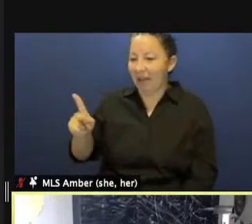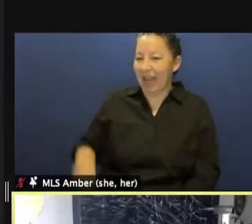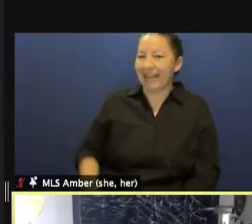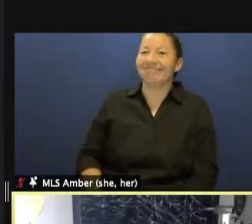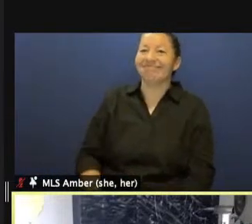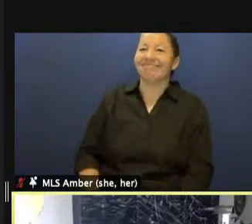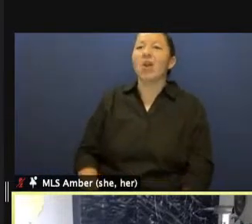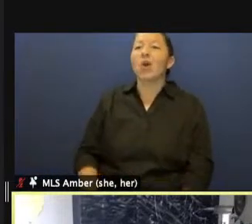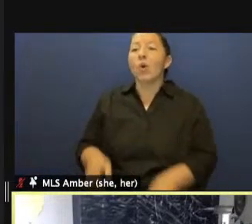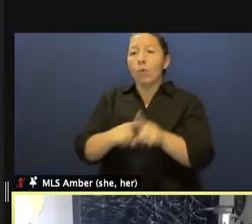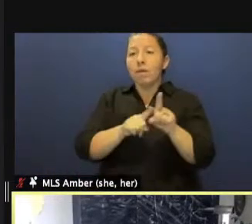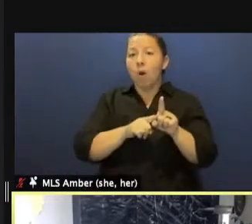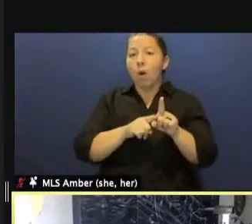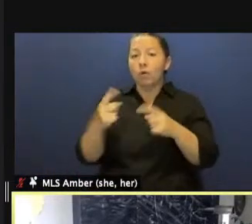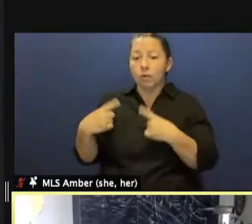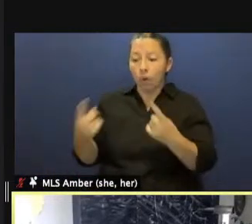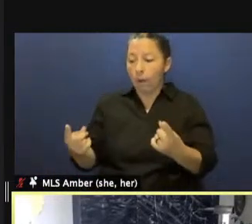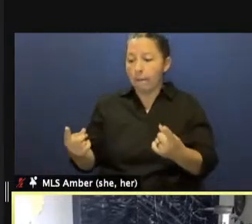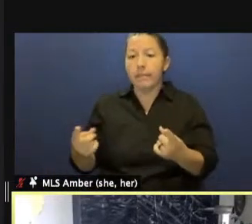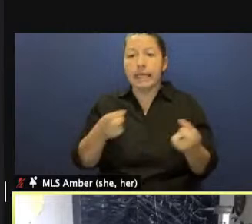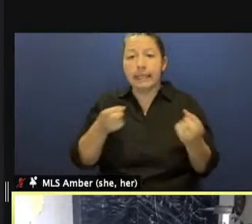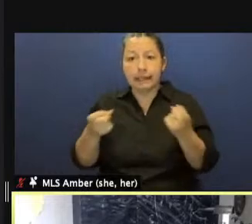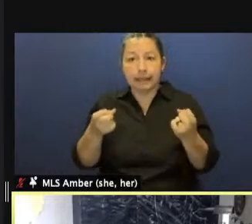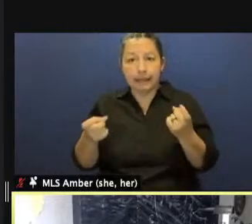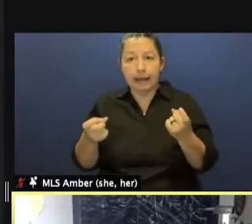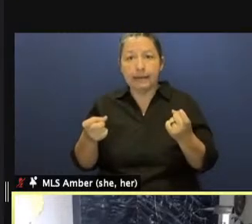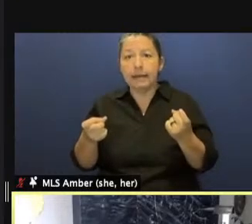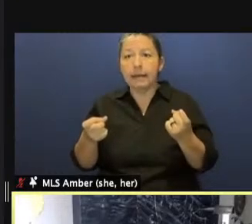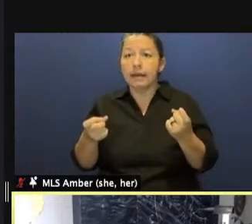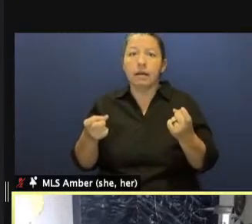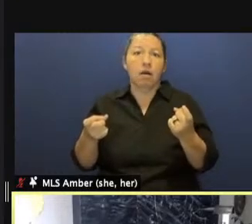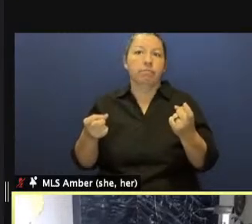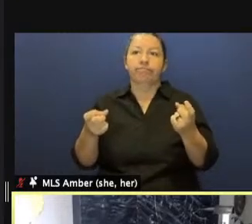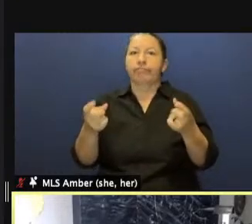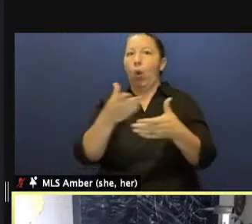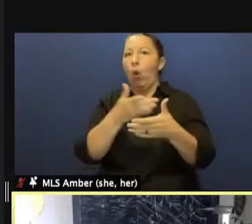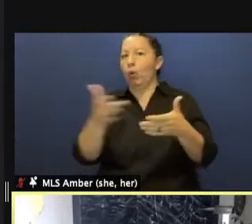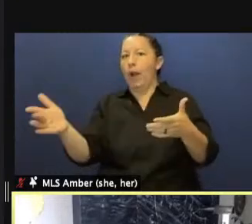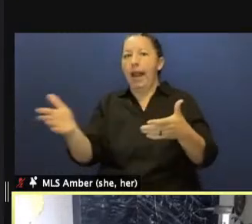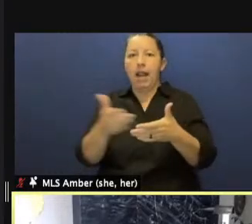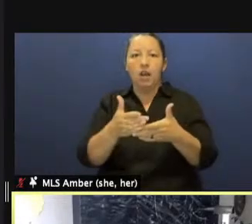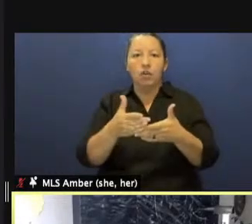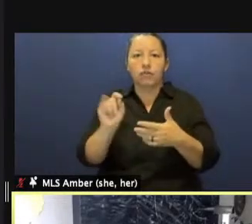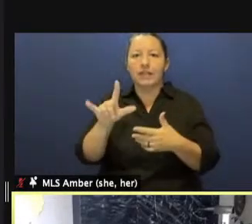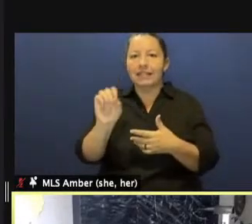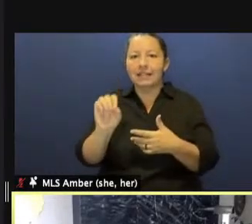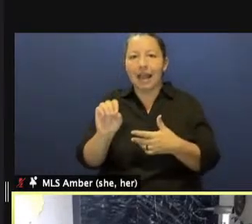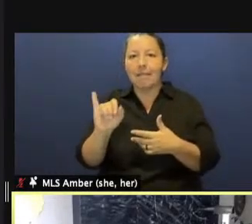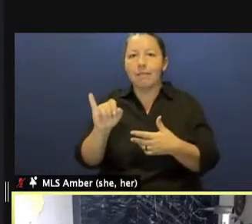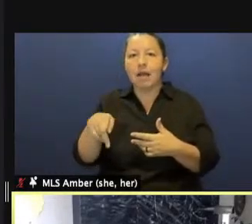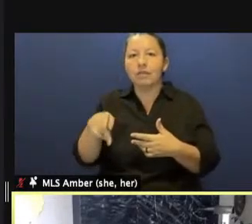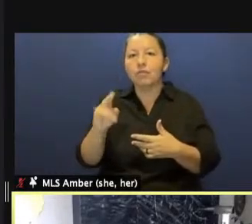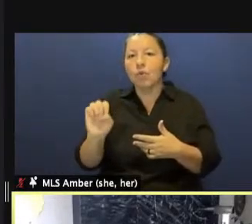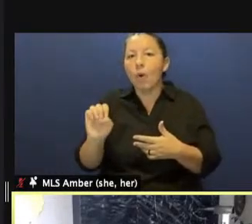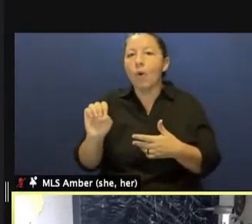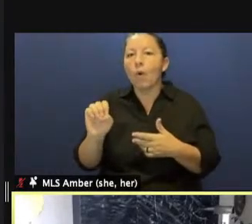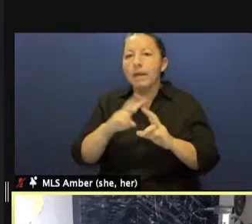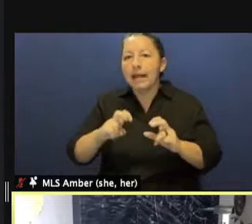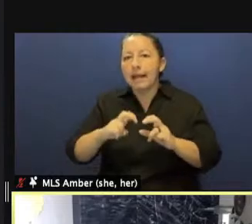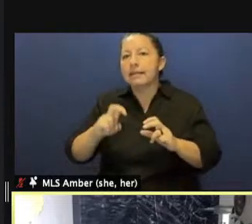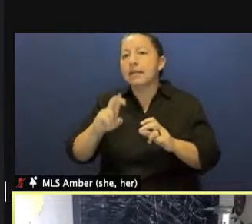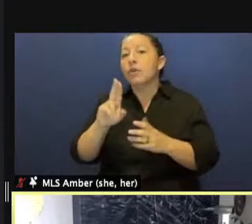We have also been conducting a wide range of stable isotope analyses at University of New